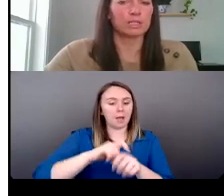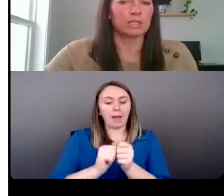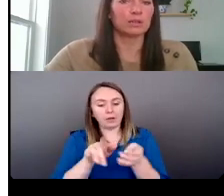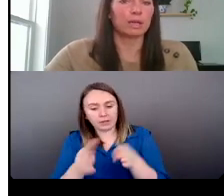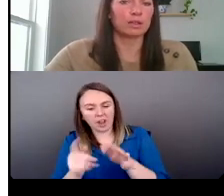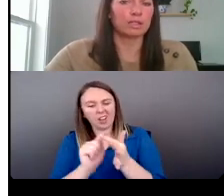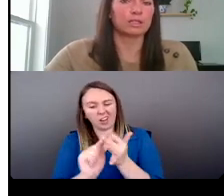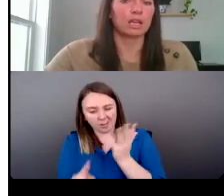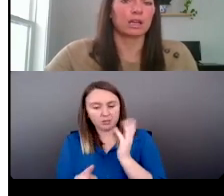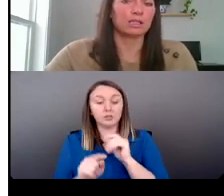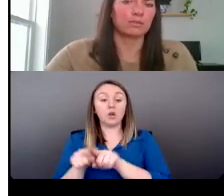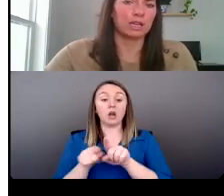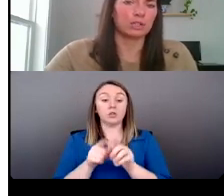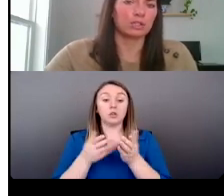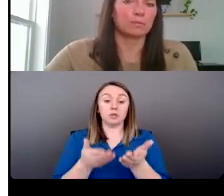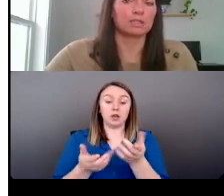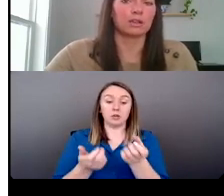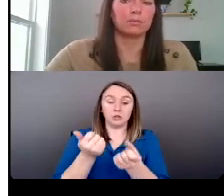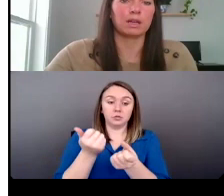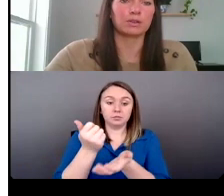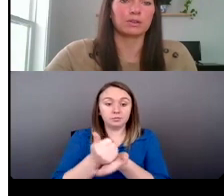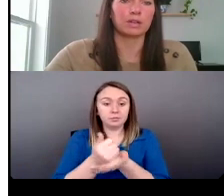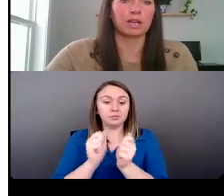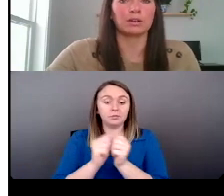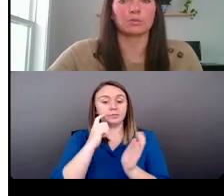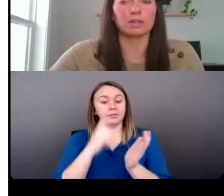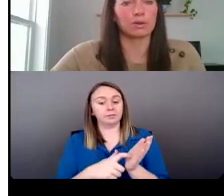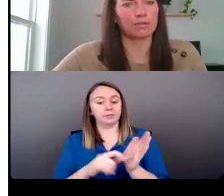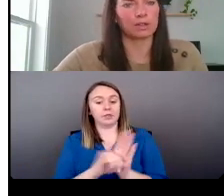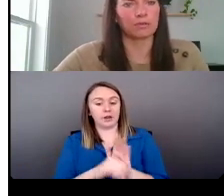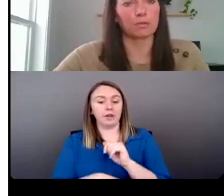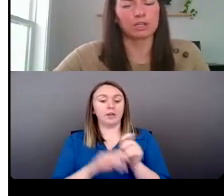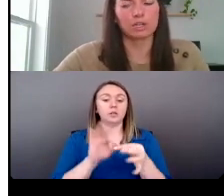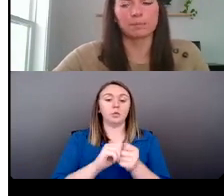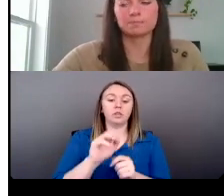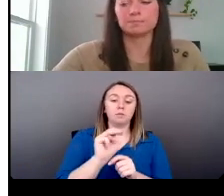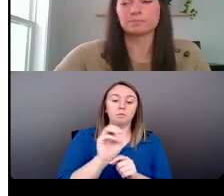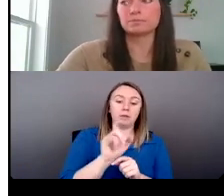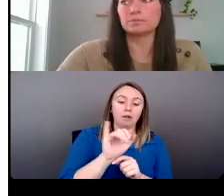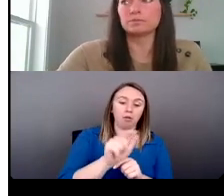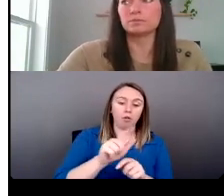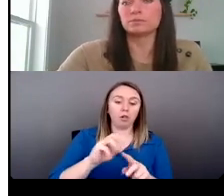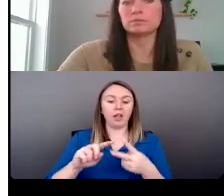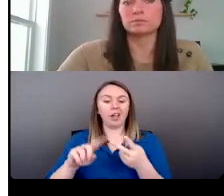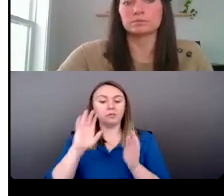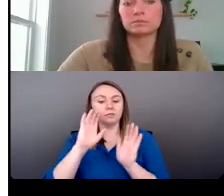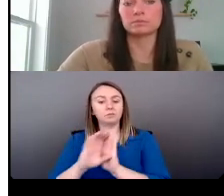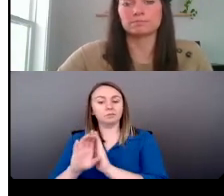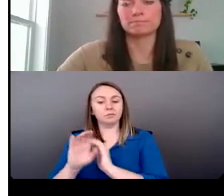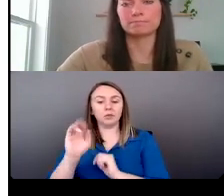to assist in comparisons and identifications based on medical and radiographic information.